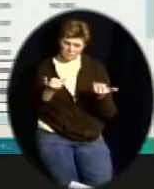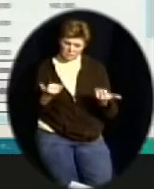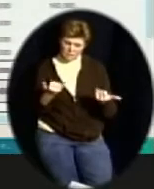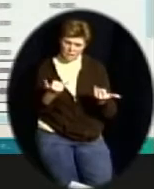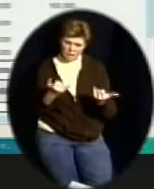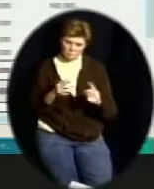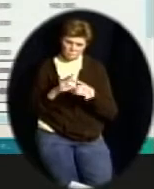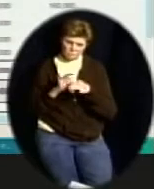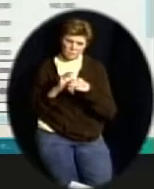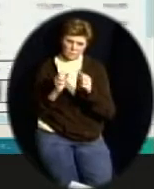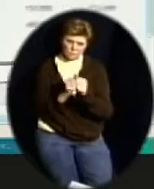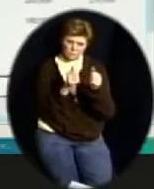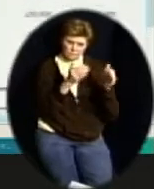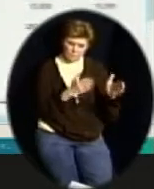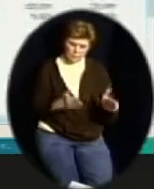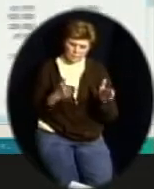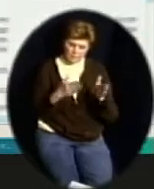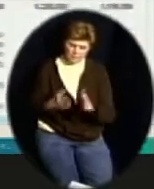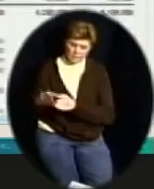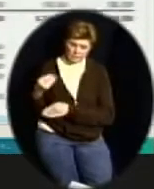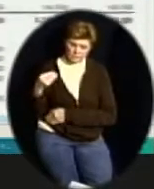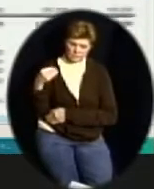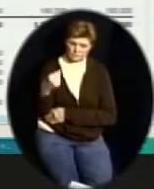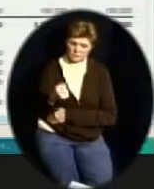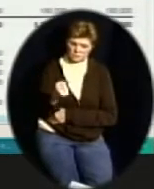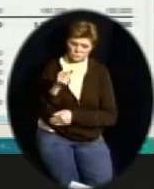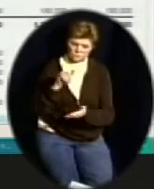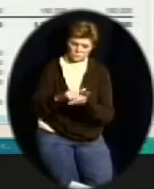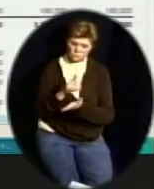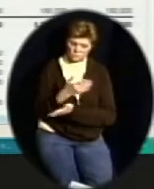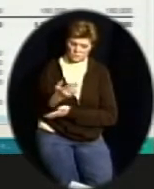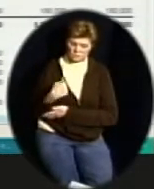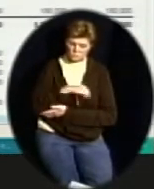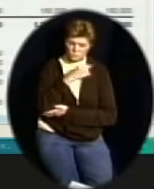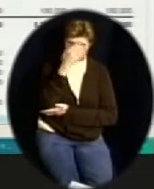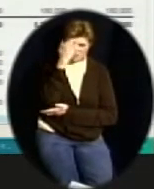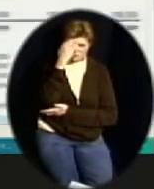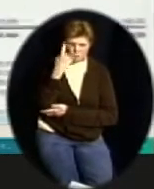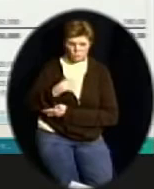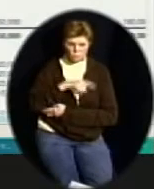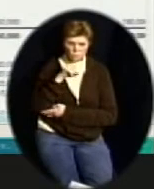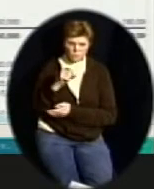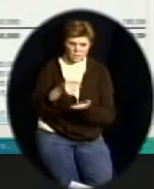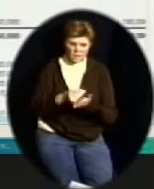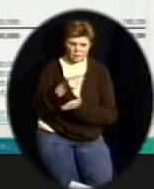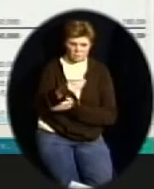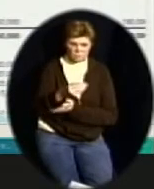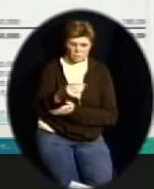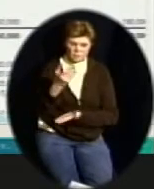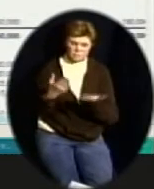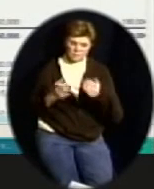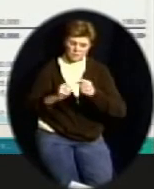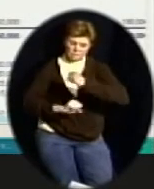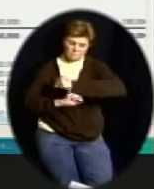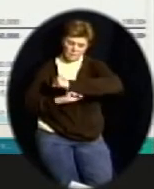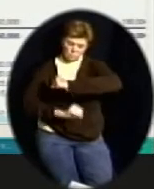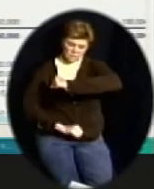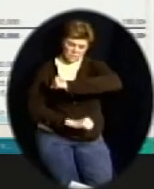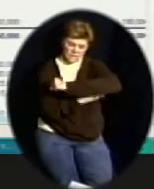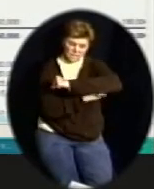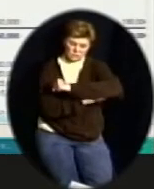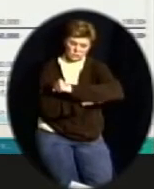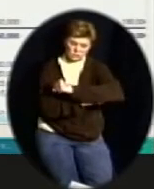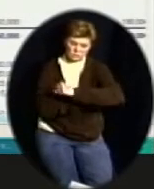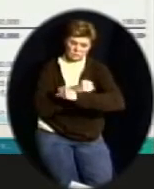that would be available. Notice that there are some items in here that we're calling foundation equity in both technology and the